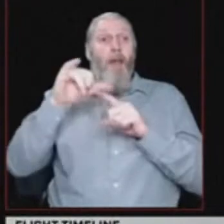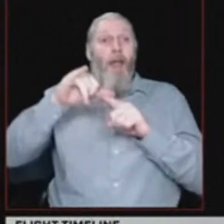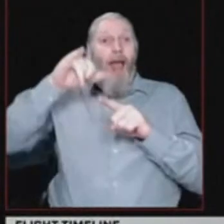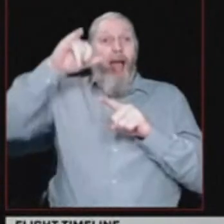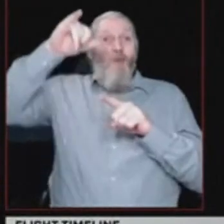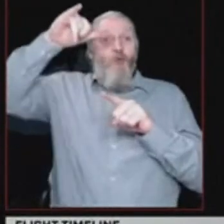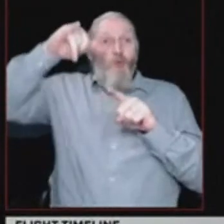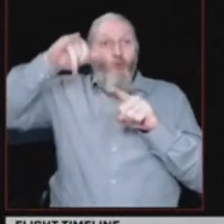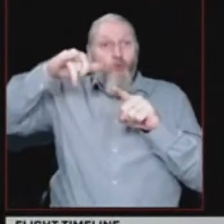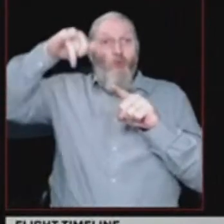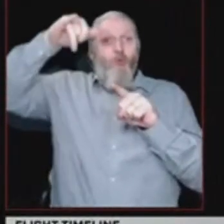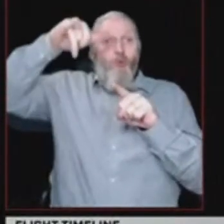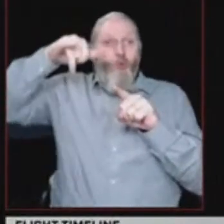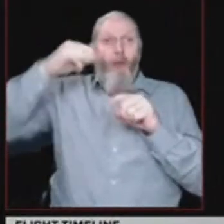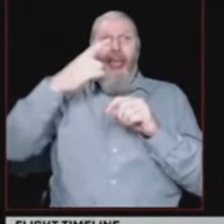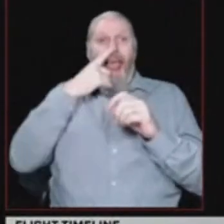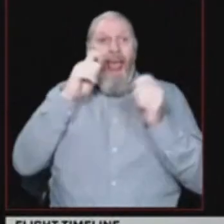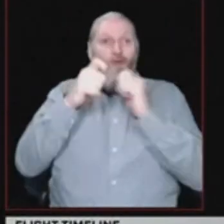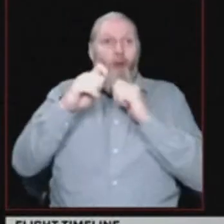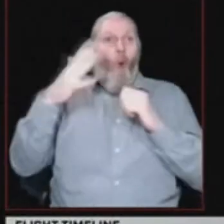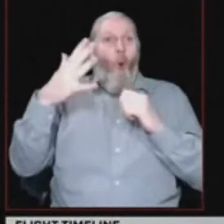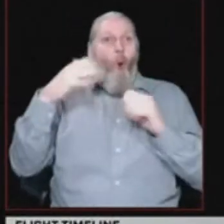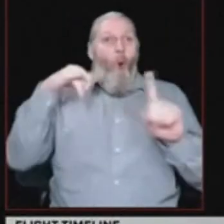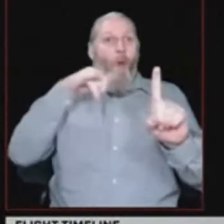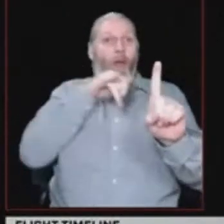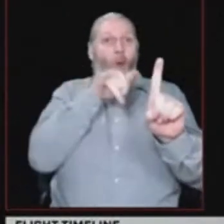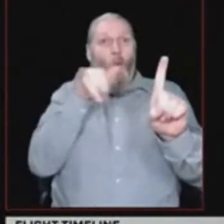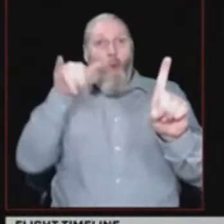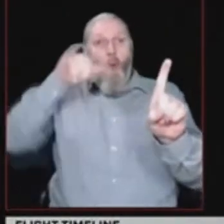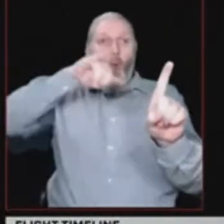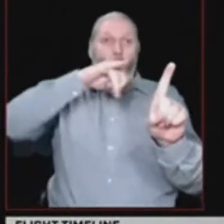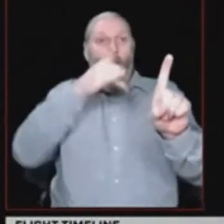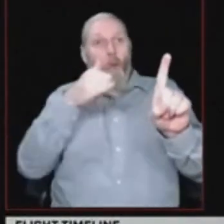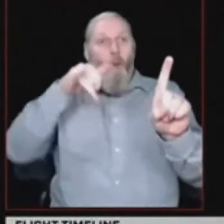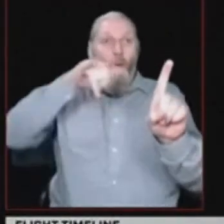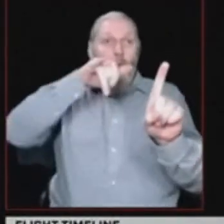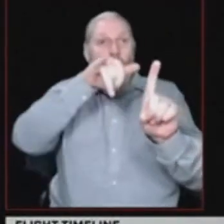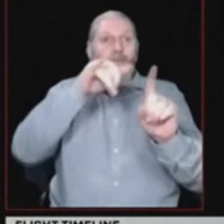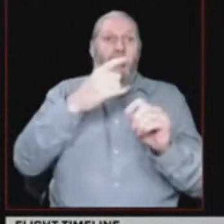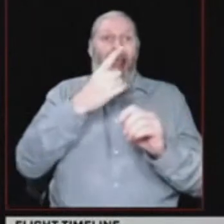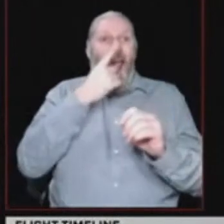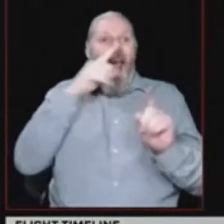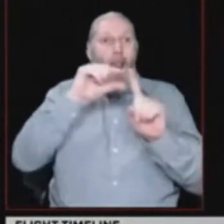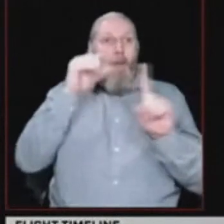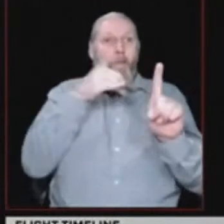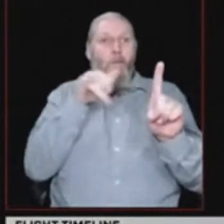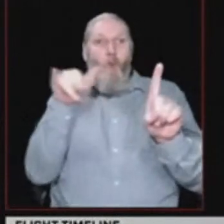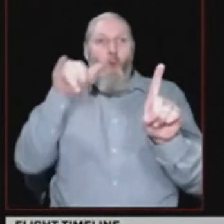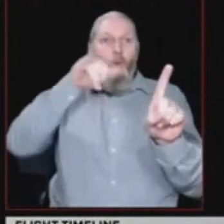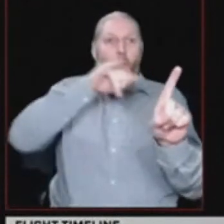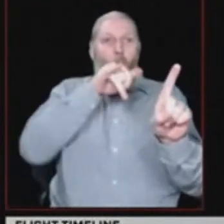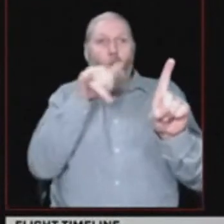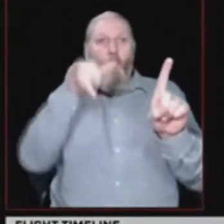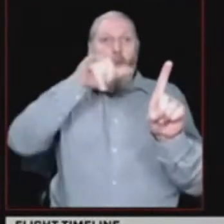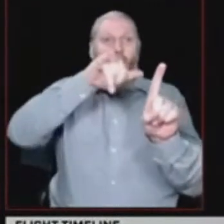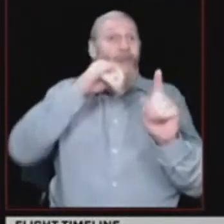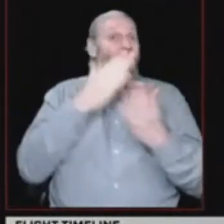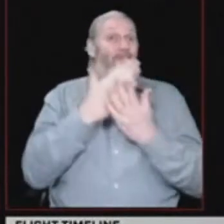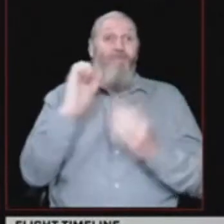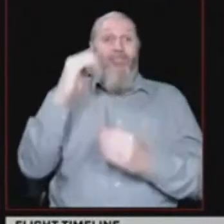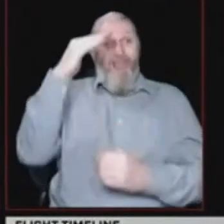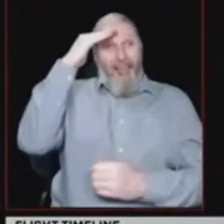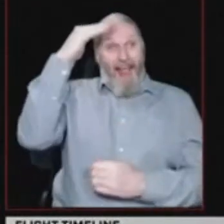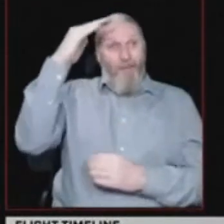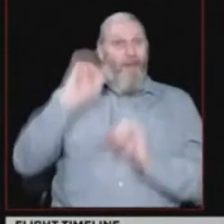the trajectory that Cosmic Girl uses to move out to the racetrack, and that's up to the captain. But generally what